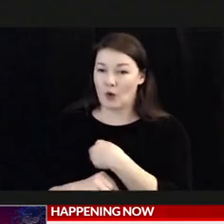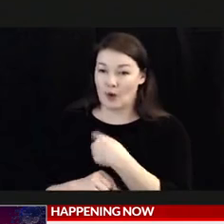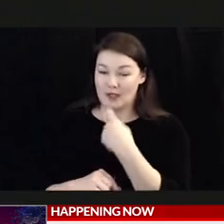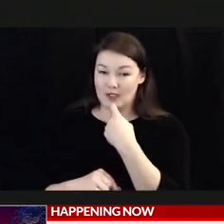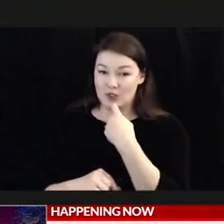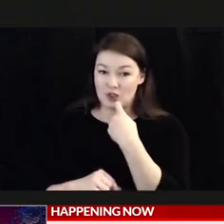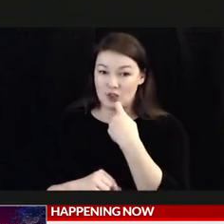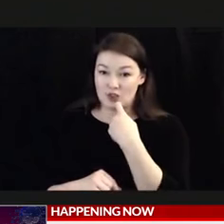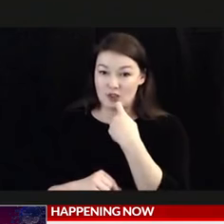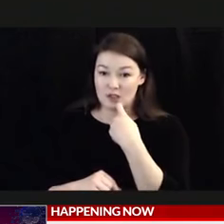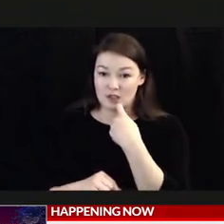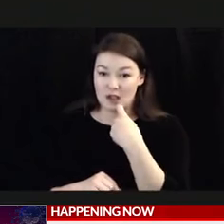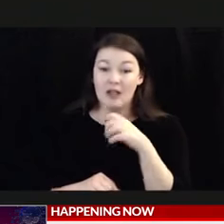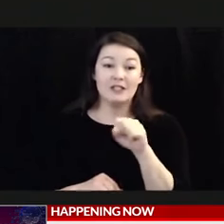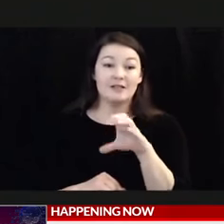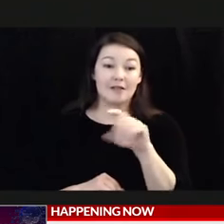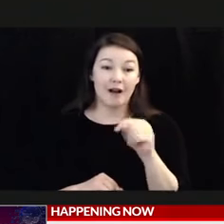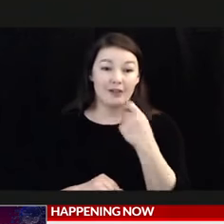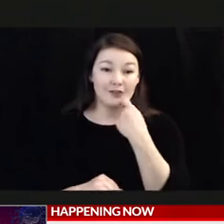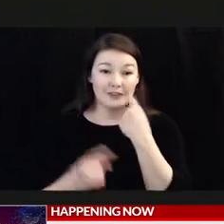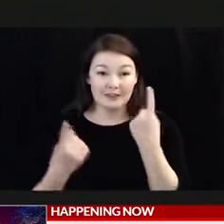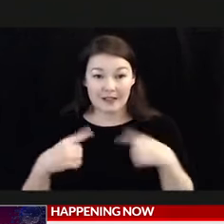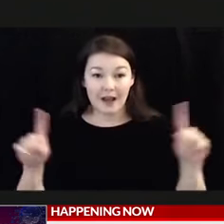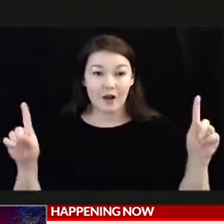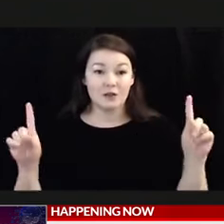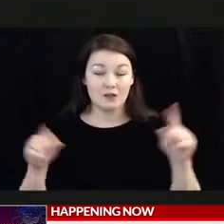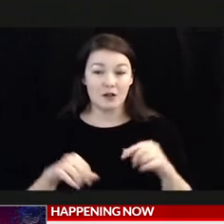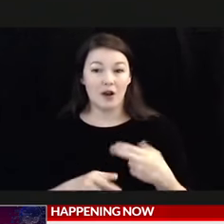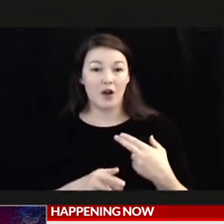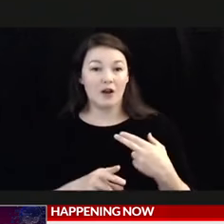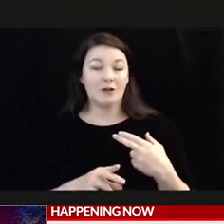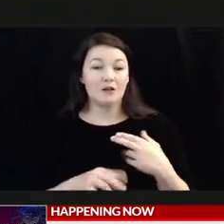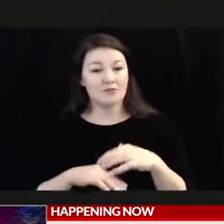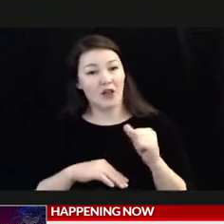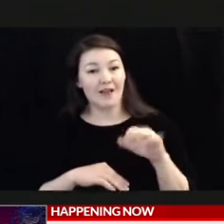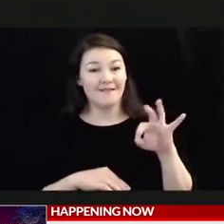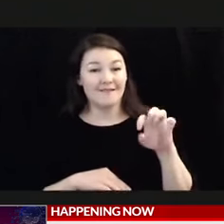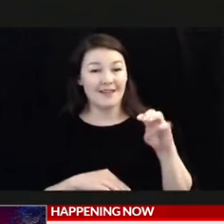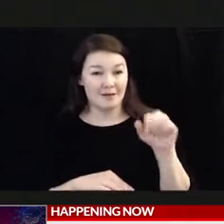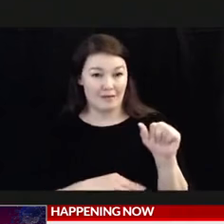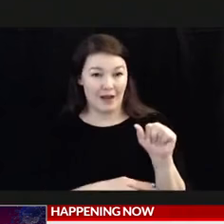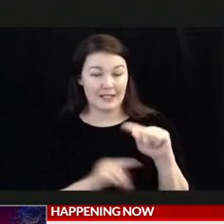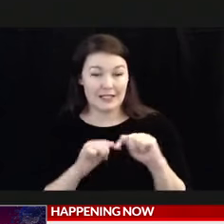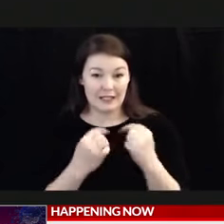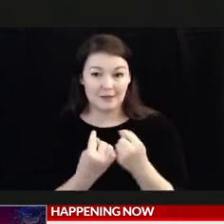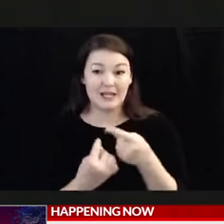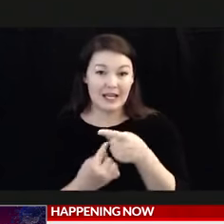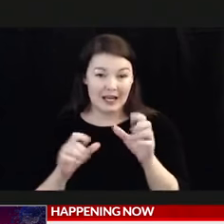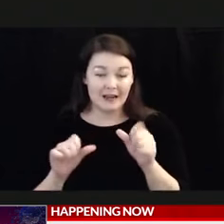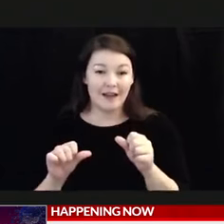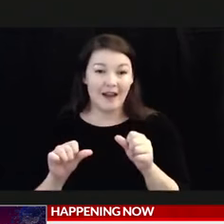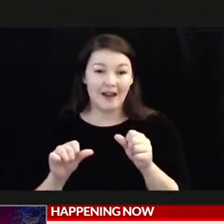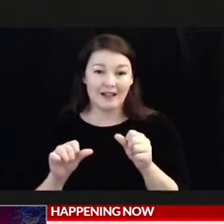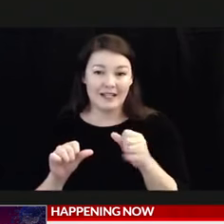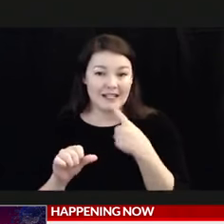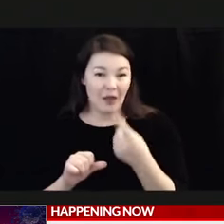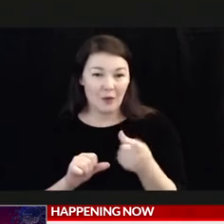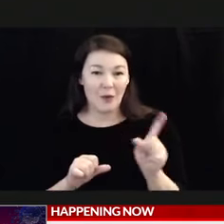Scott announced, the calling in the FEMA teams, and he can update you exactly where the paperwork was in that. But we've